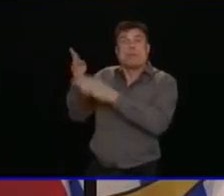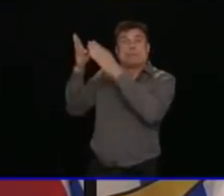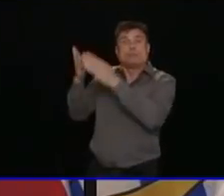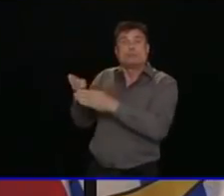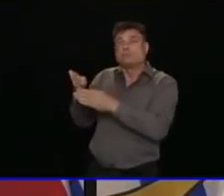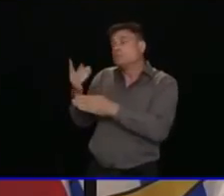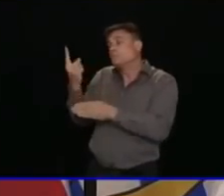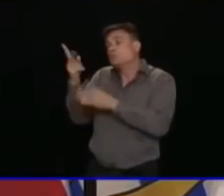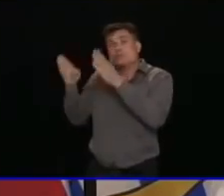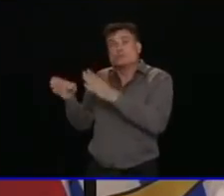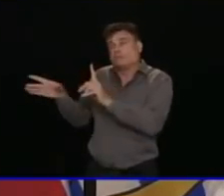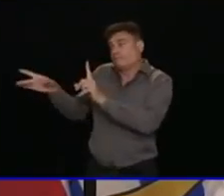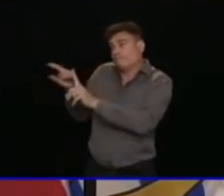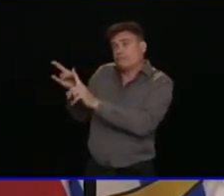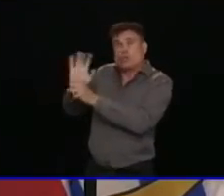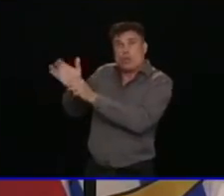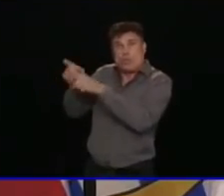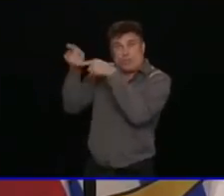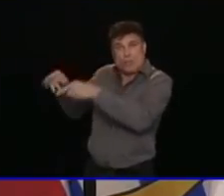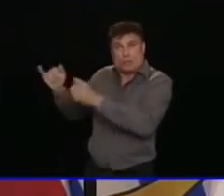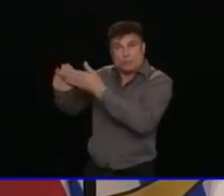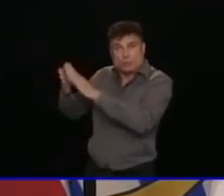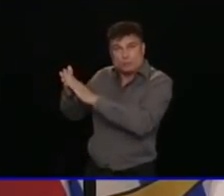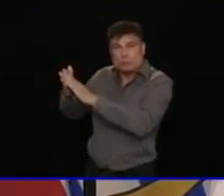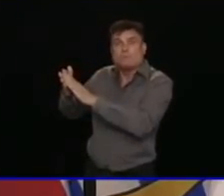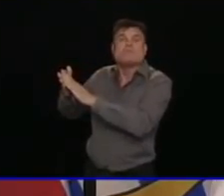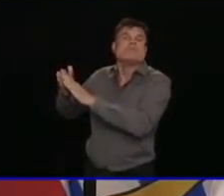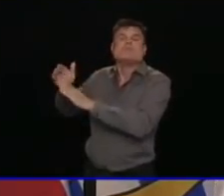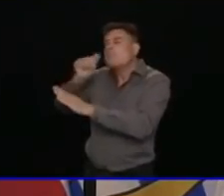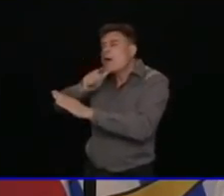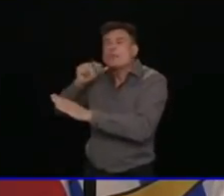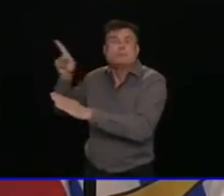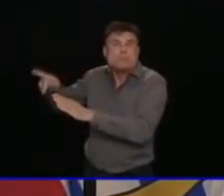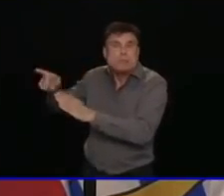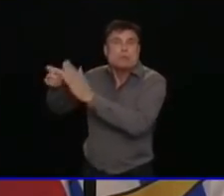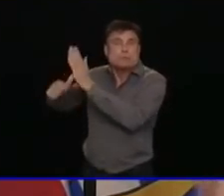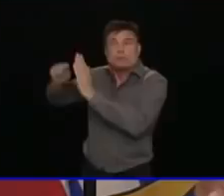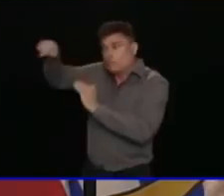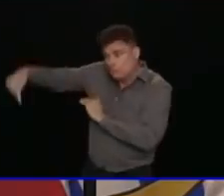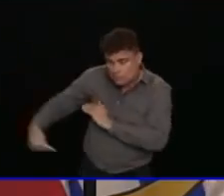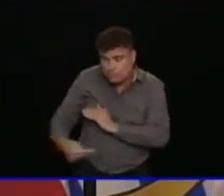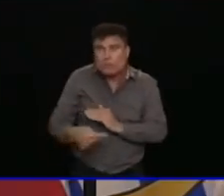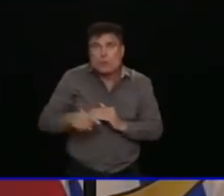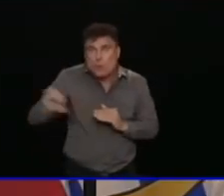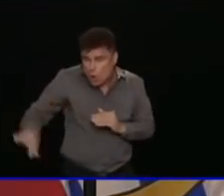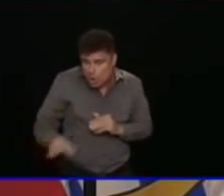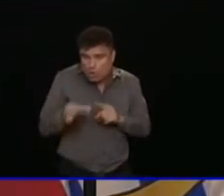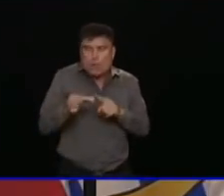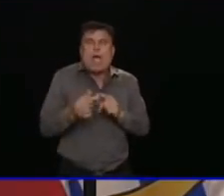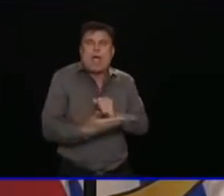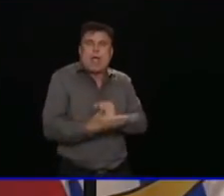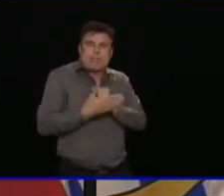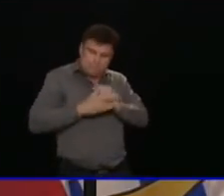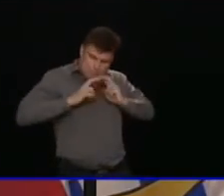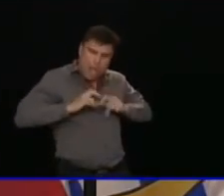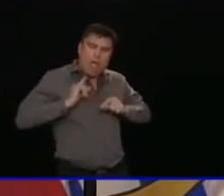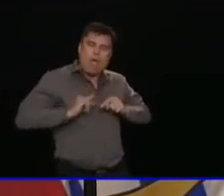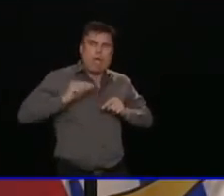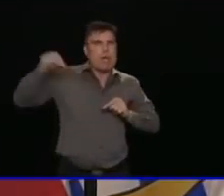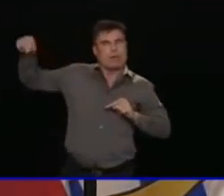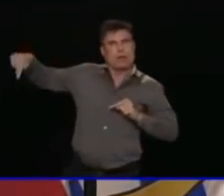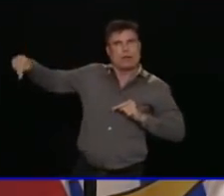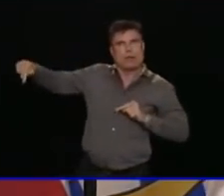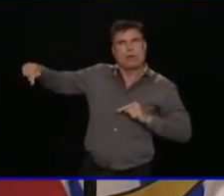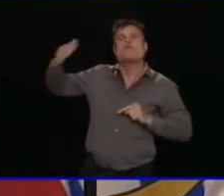spread. So that's something that we're still working on, well, around the world, globally, but here in Canada, what is